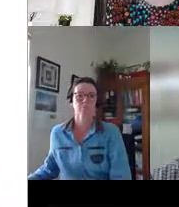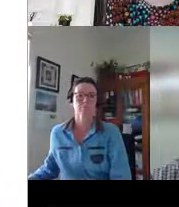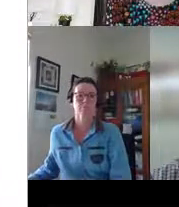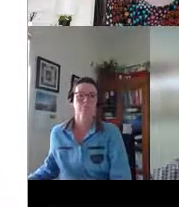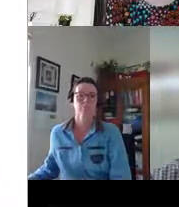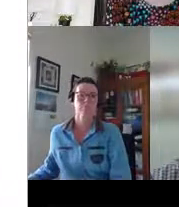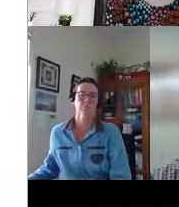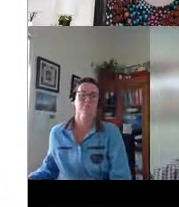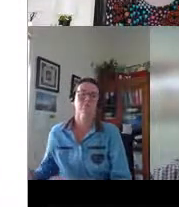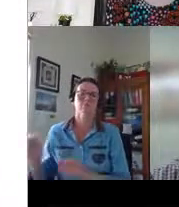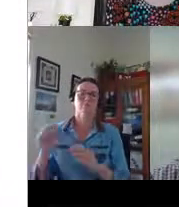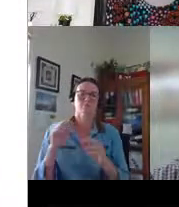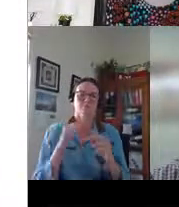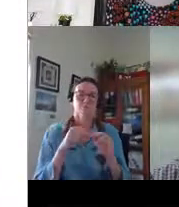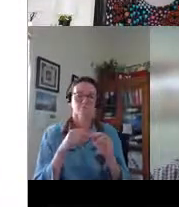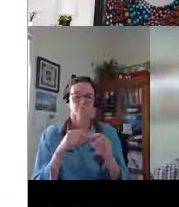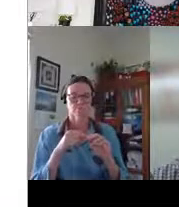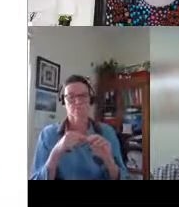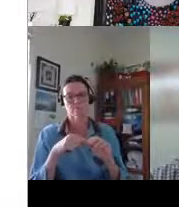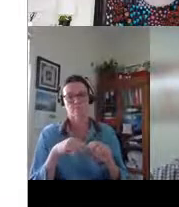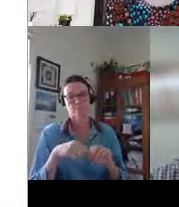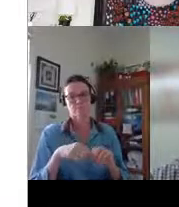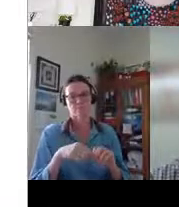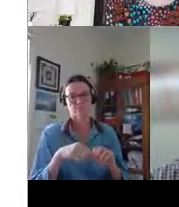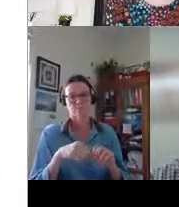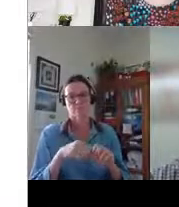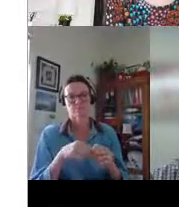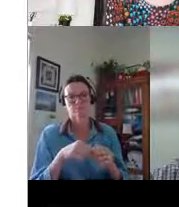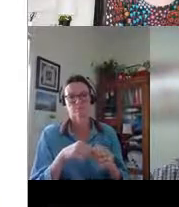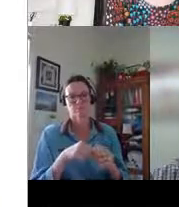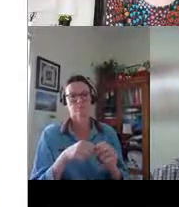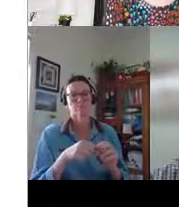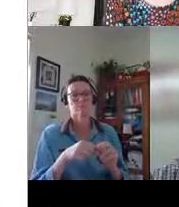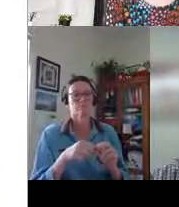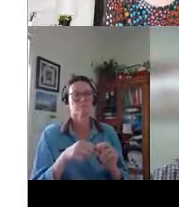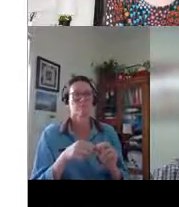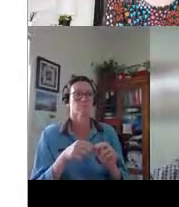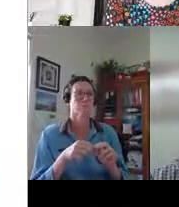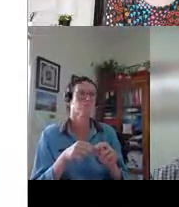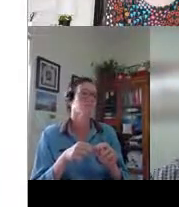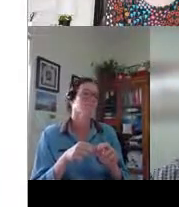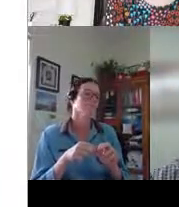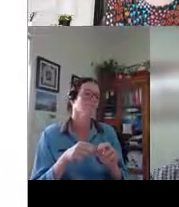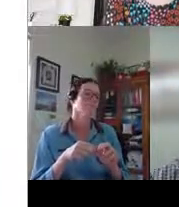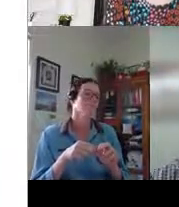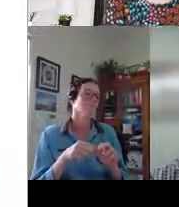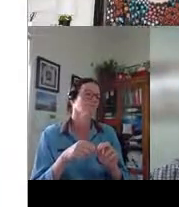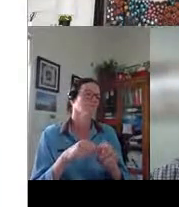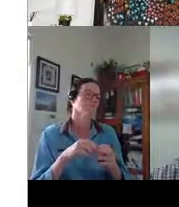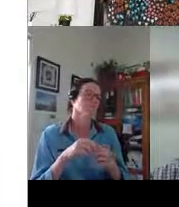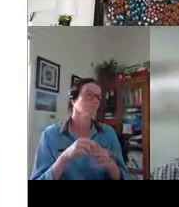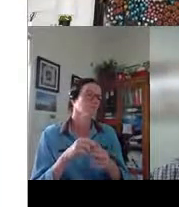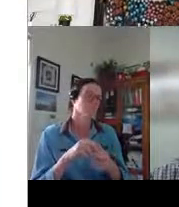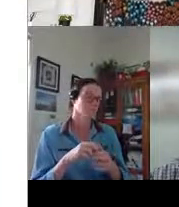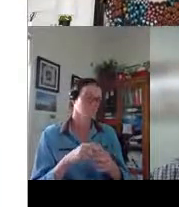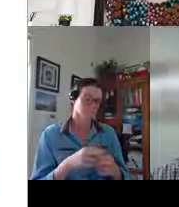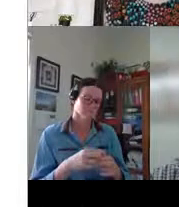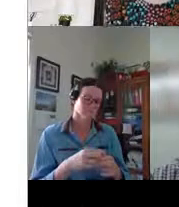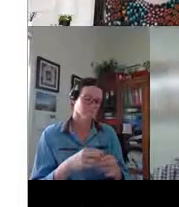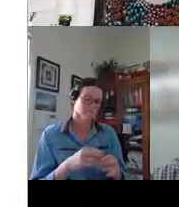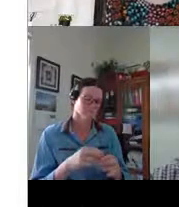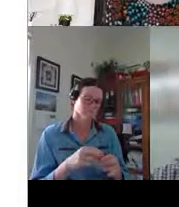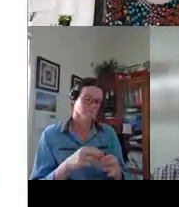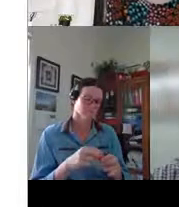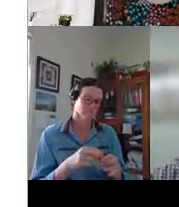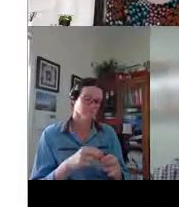emerging opportunity for non-grid distributed value. So in other words, what happens when you can